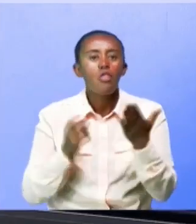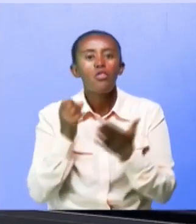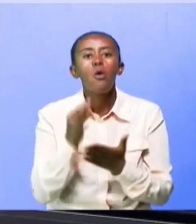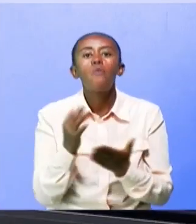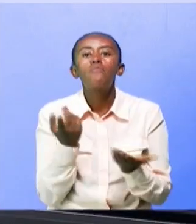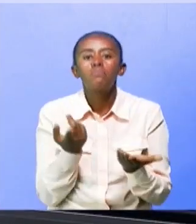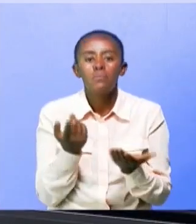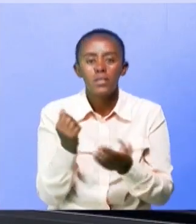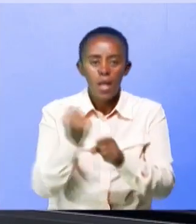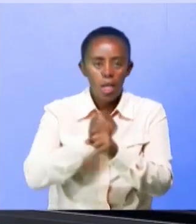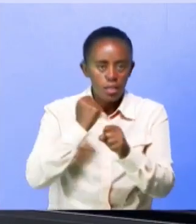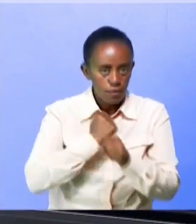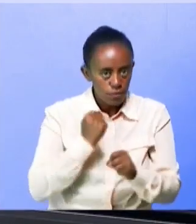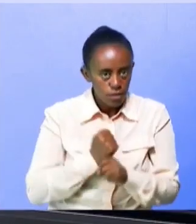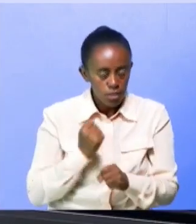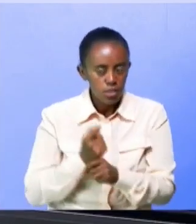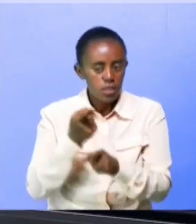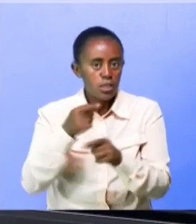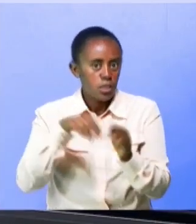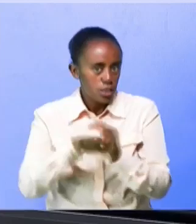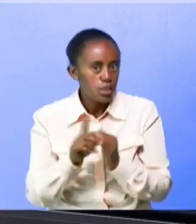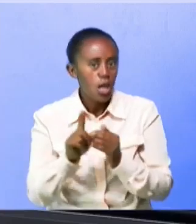the activities in the community.